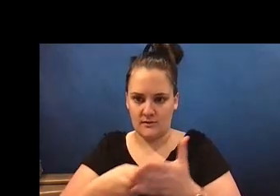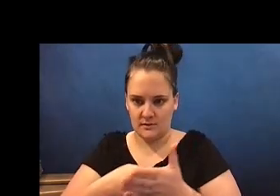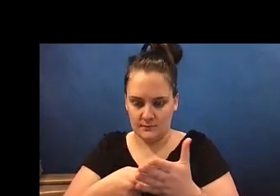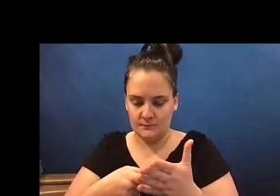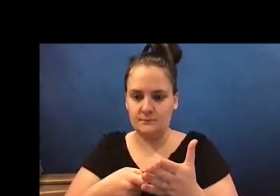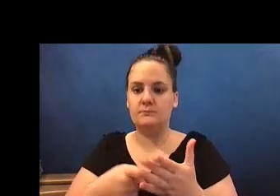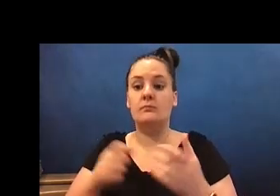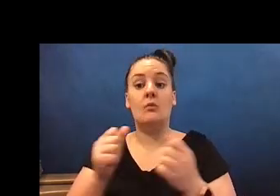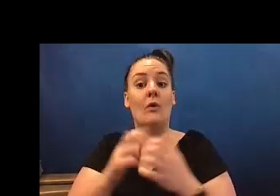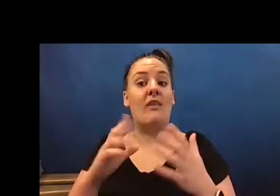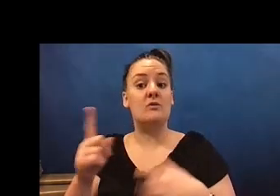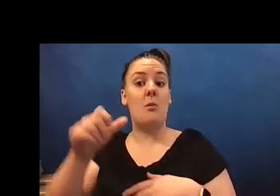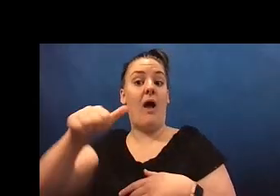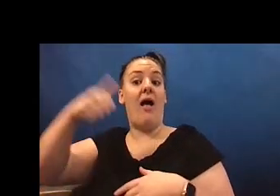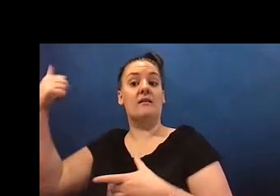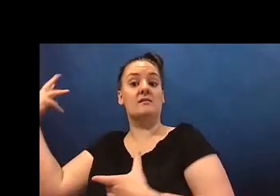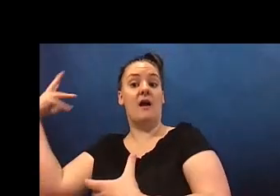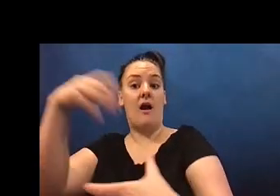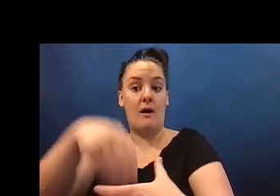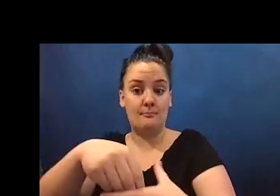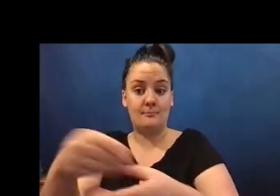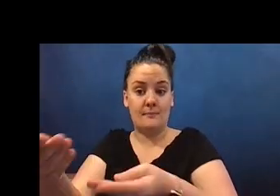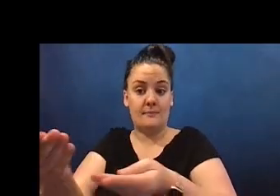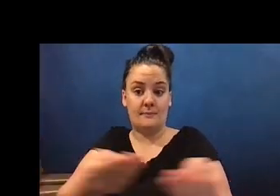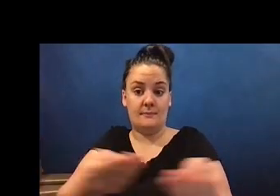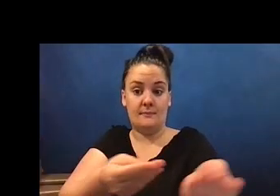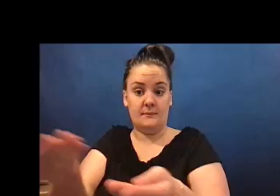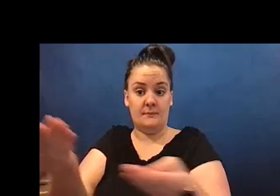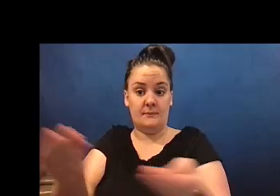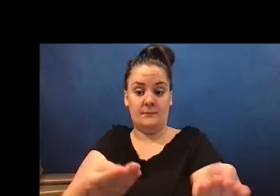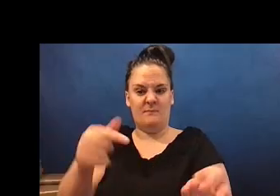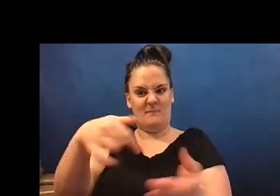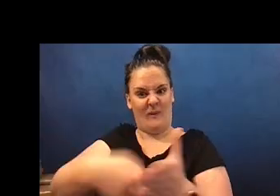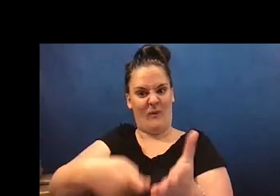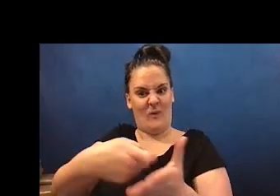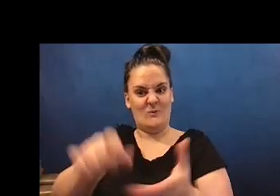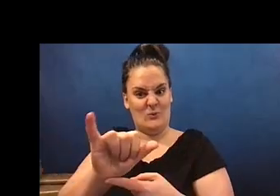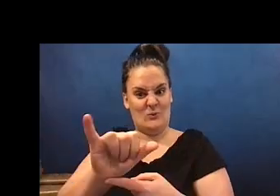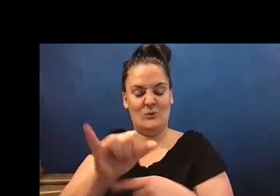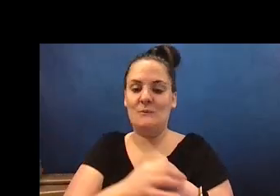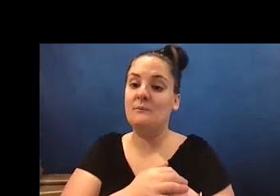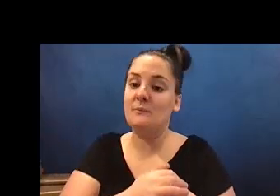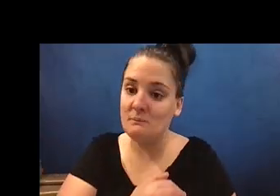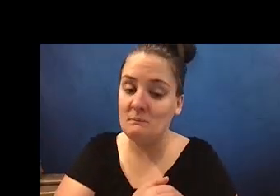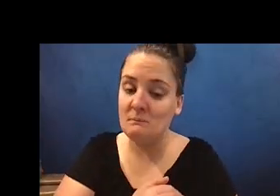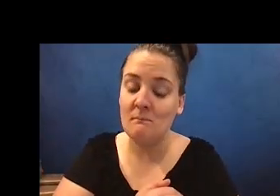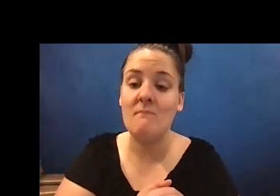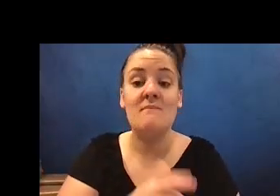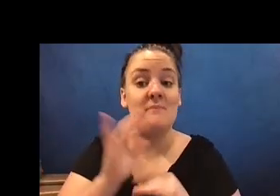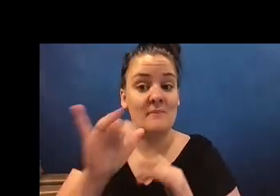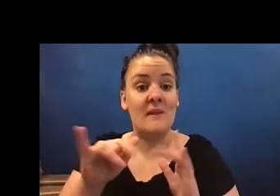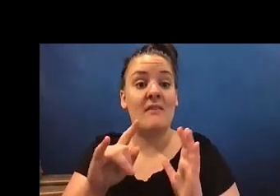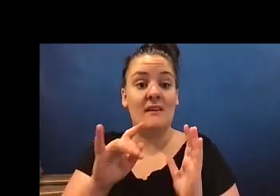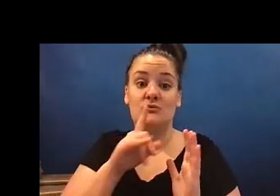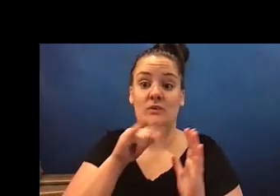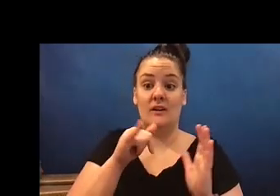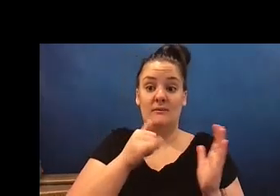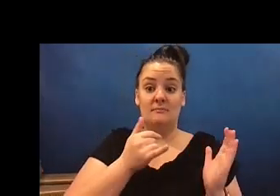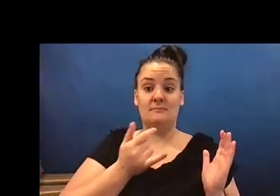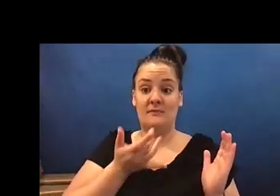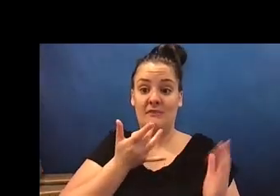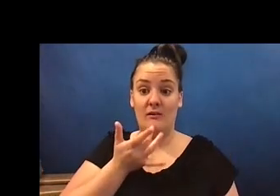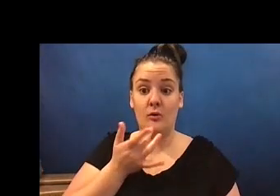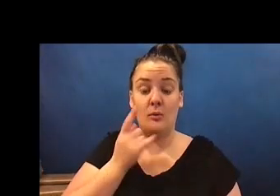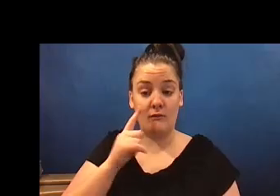without an intermediary, in essence, right? And that shows up as at a favorable basis on